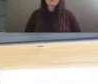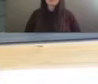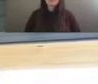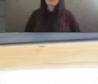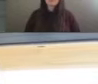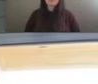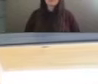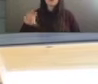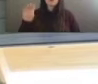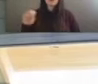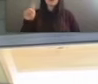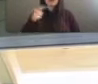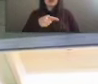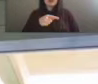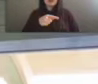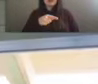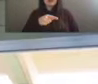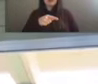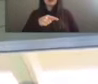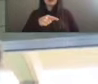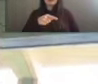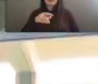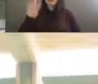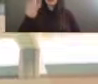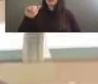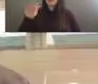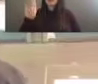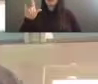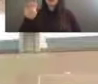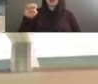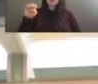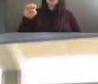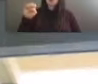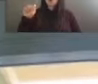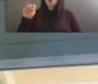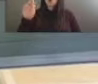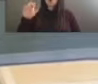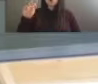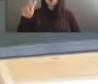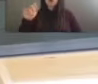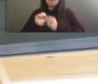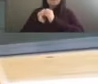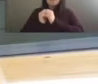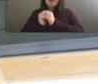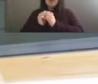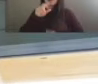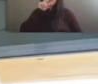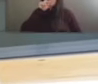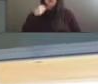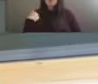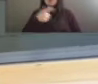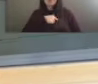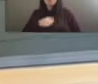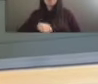Okay, so we're standing next to our fabled Tracktown, USA duck. So we're proud to be a part of the community and be part of